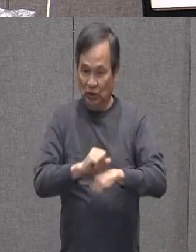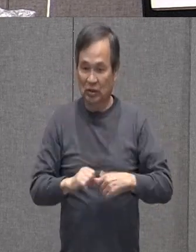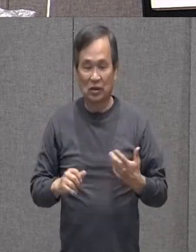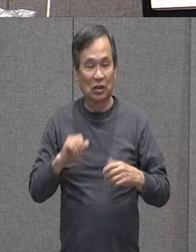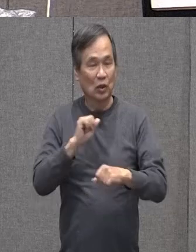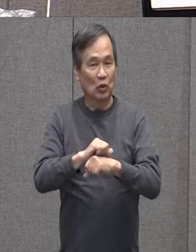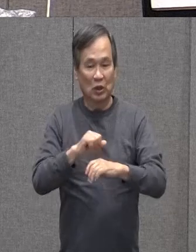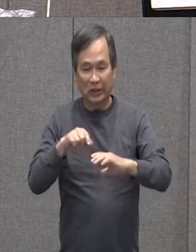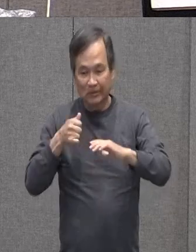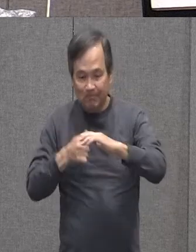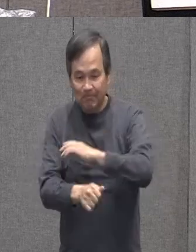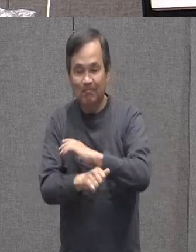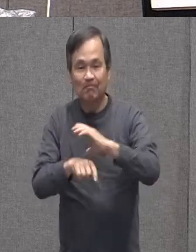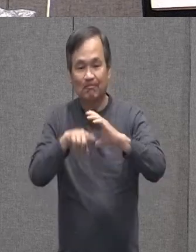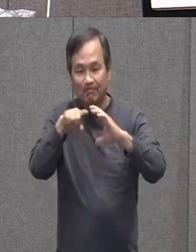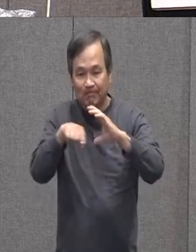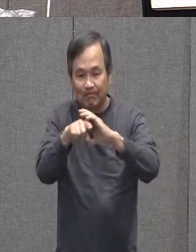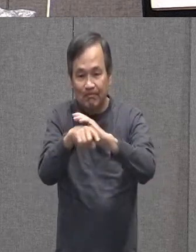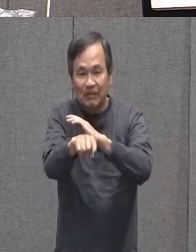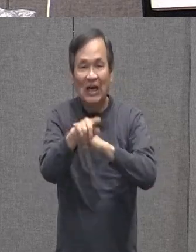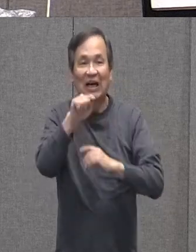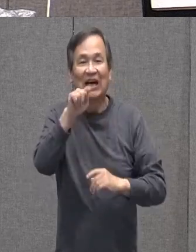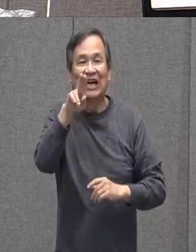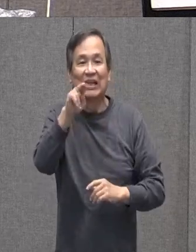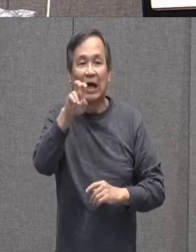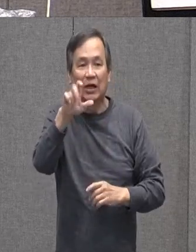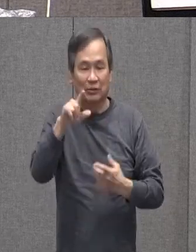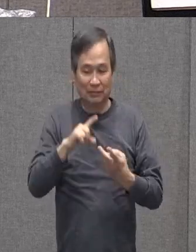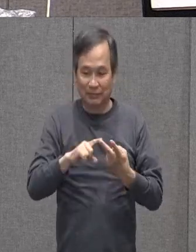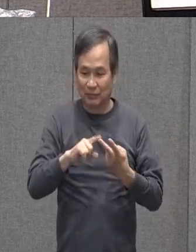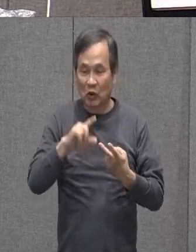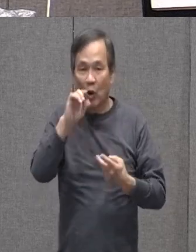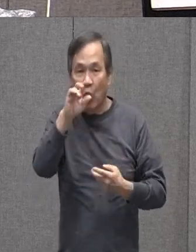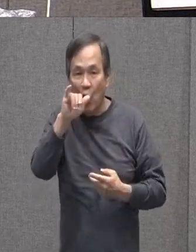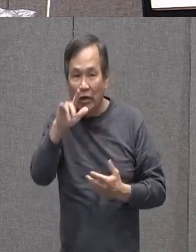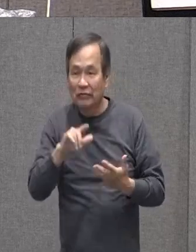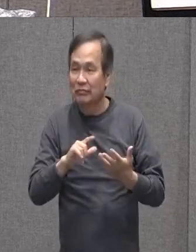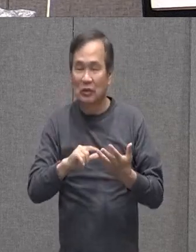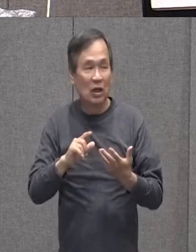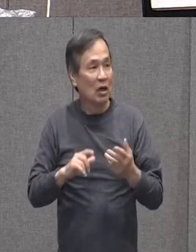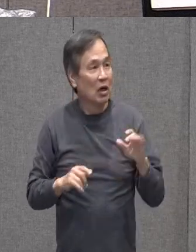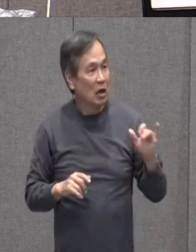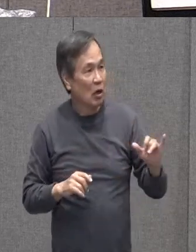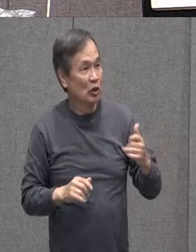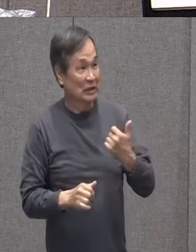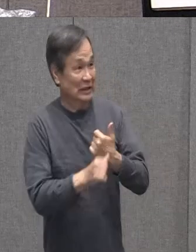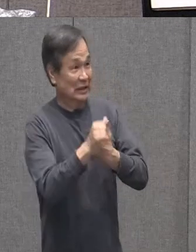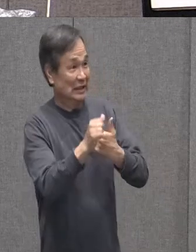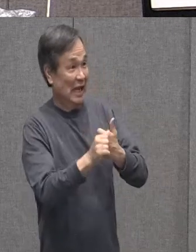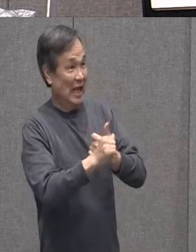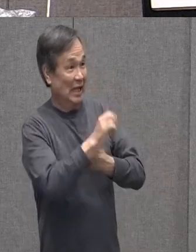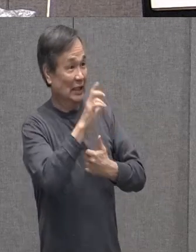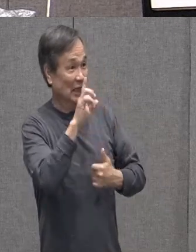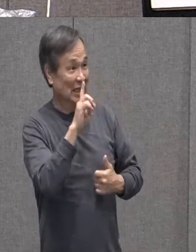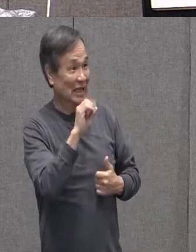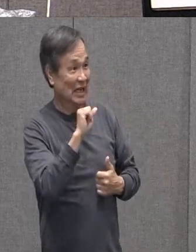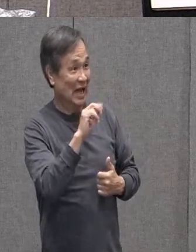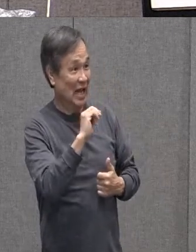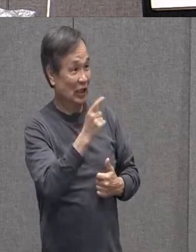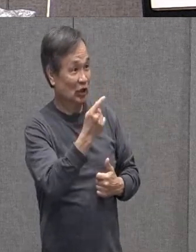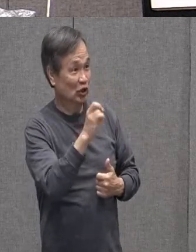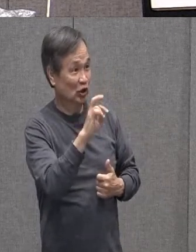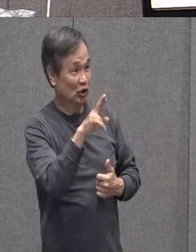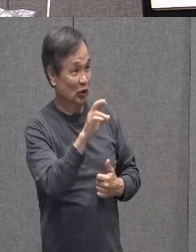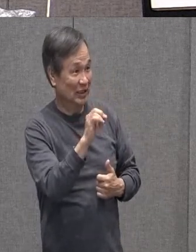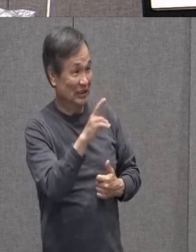underground in tunnels, maybe oil fields, all kinds of different things. Oh, you mean hazardous jobs? Yes. Oh. Like